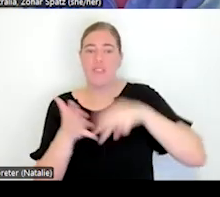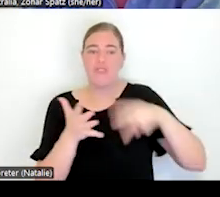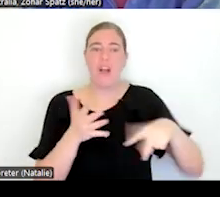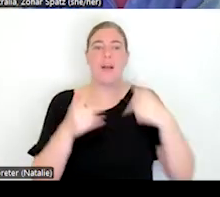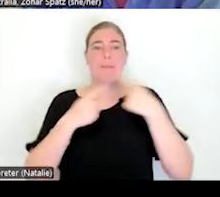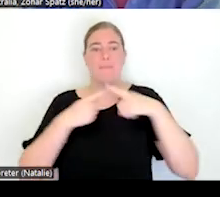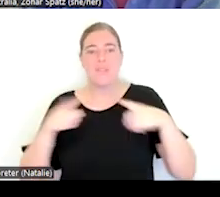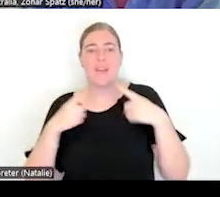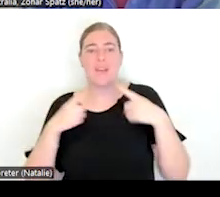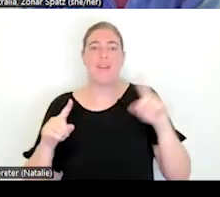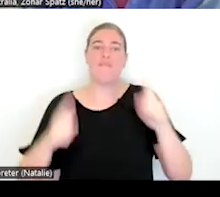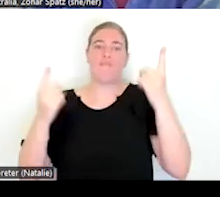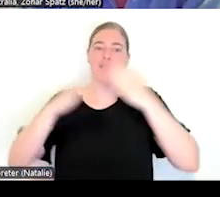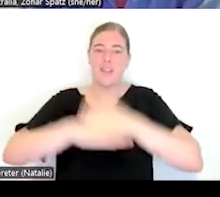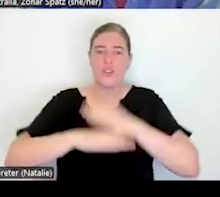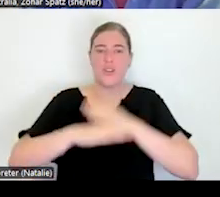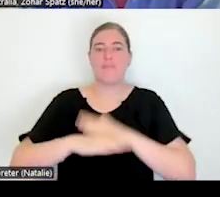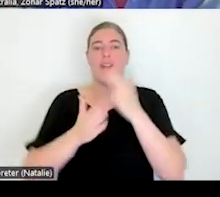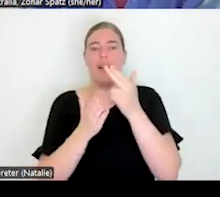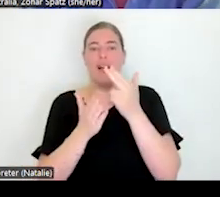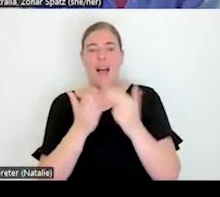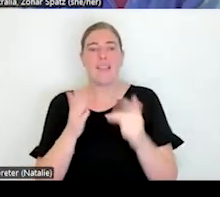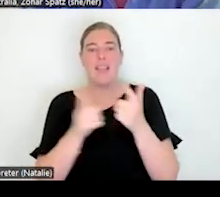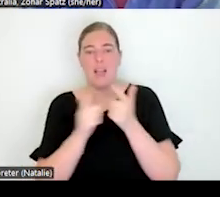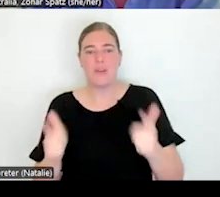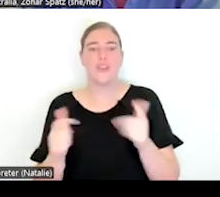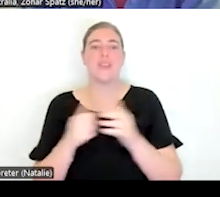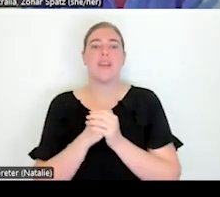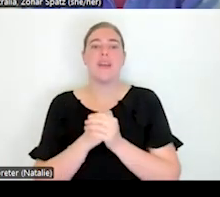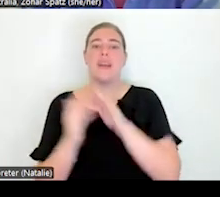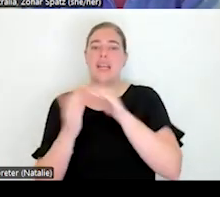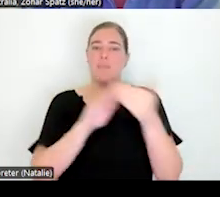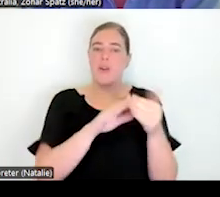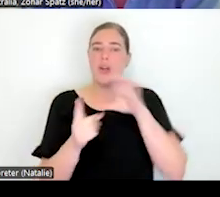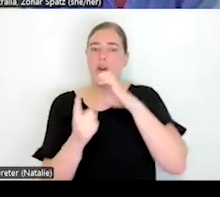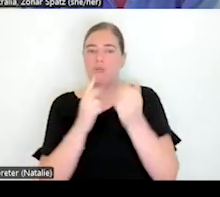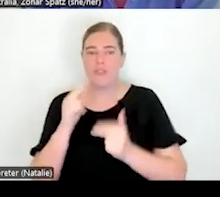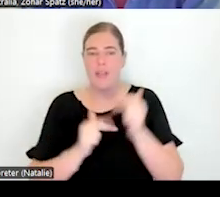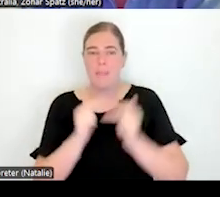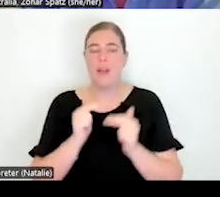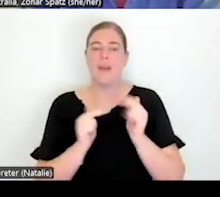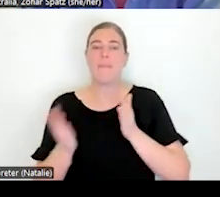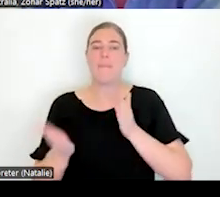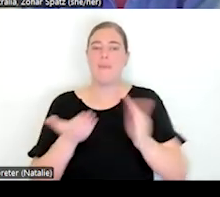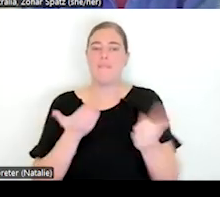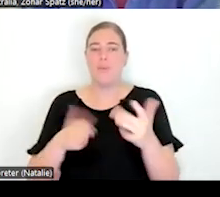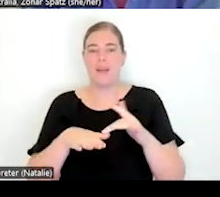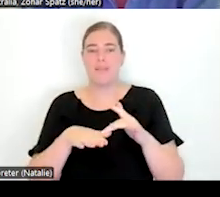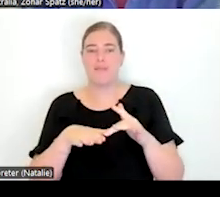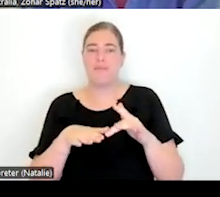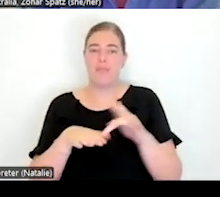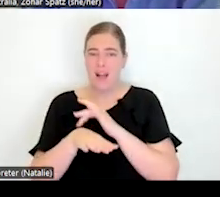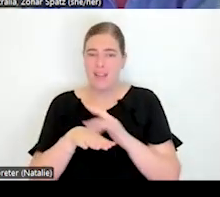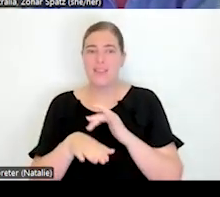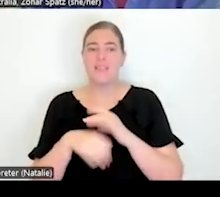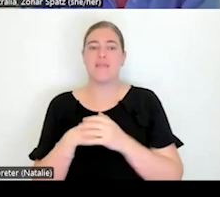First Nations arts and languages, community and cultural development, the performing arts, and in addition,